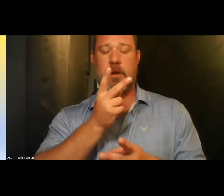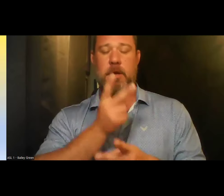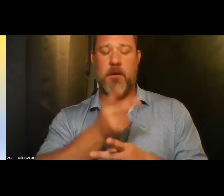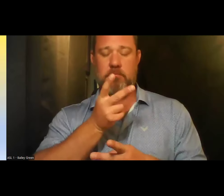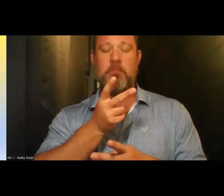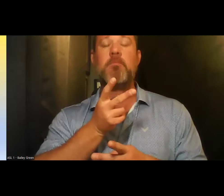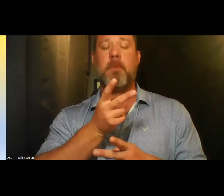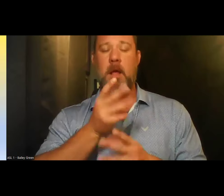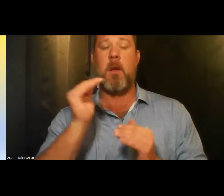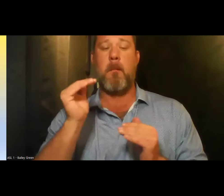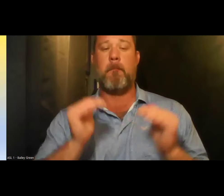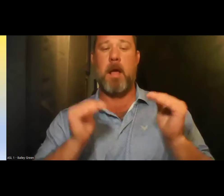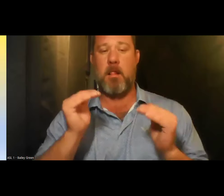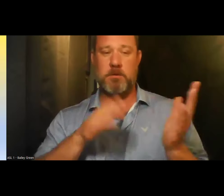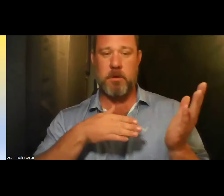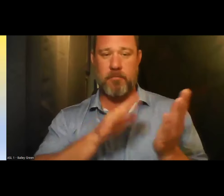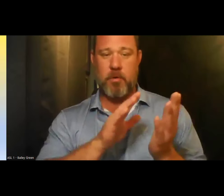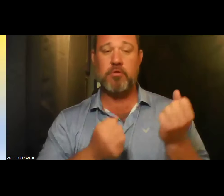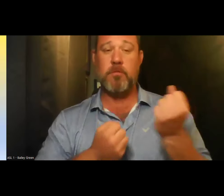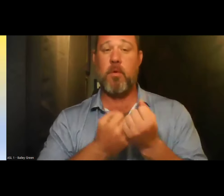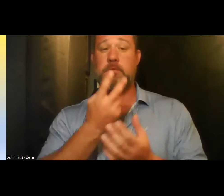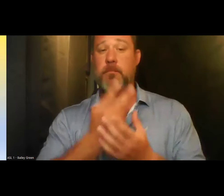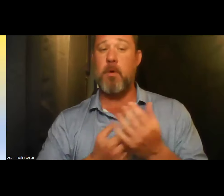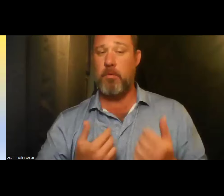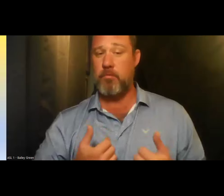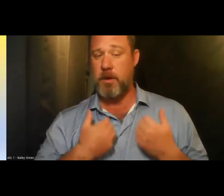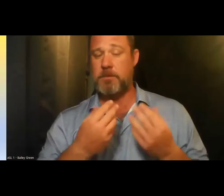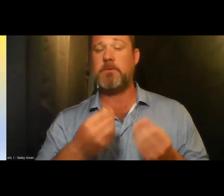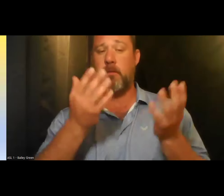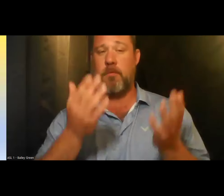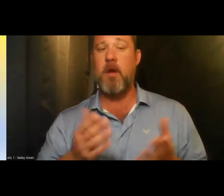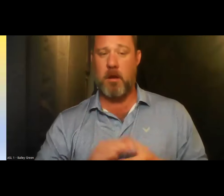a balanced approach that supports both residents and providers.